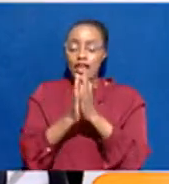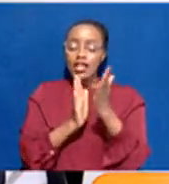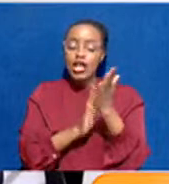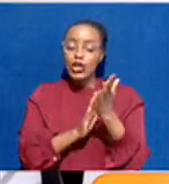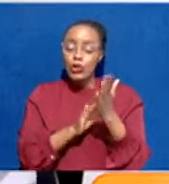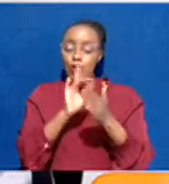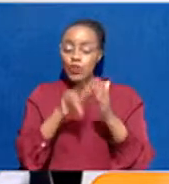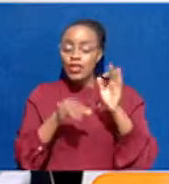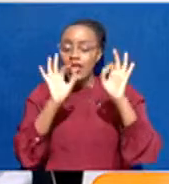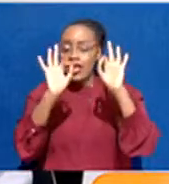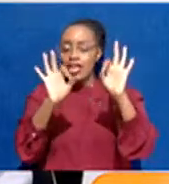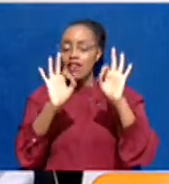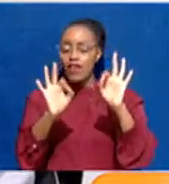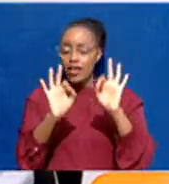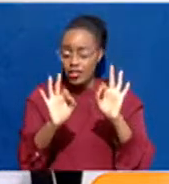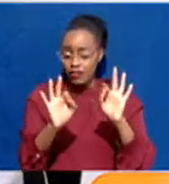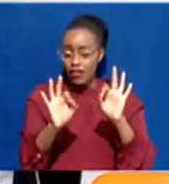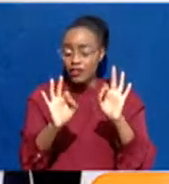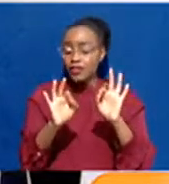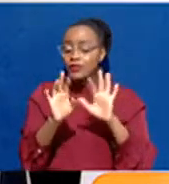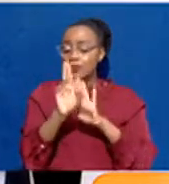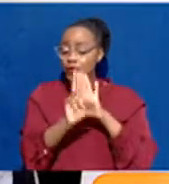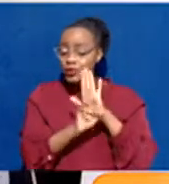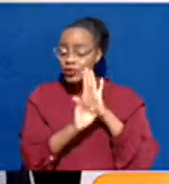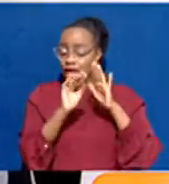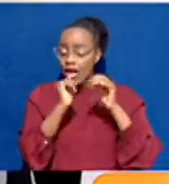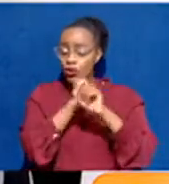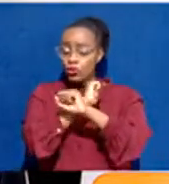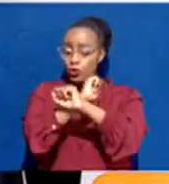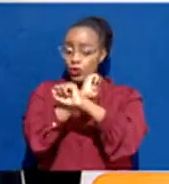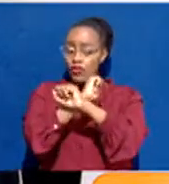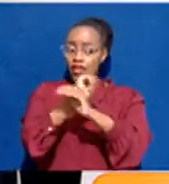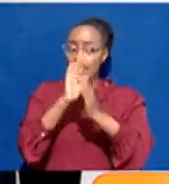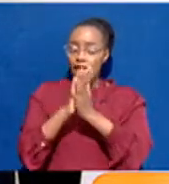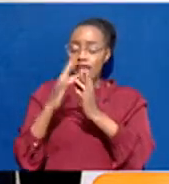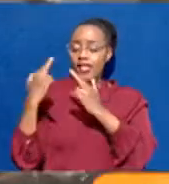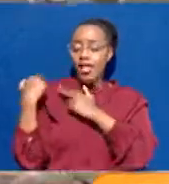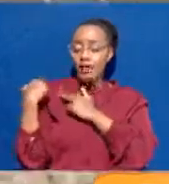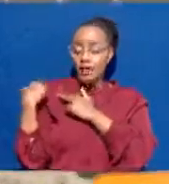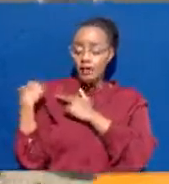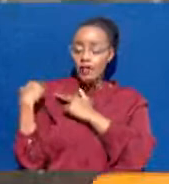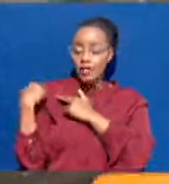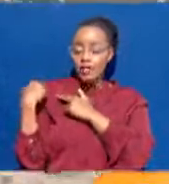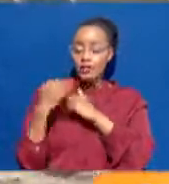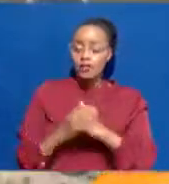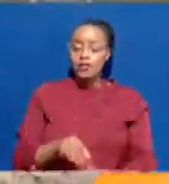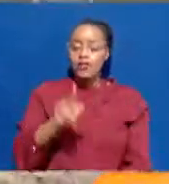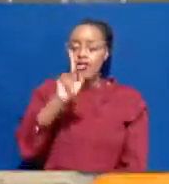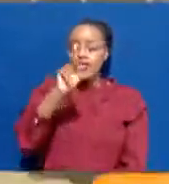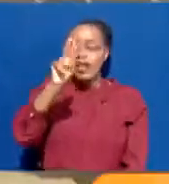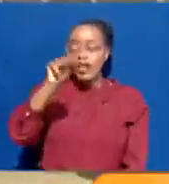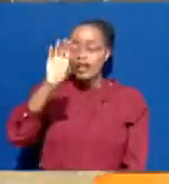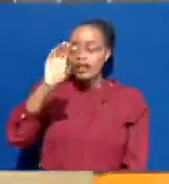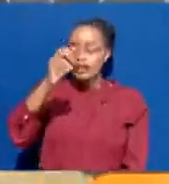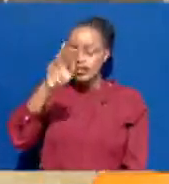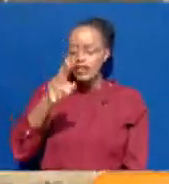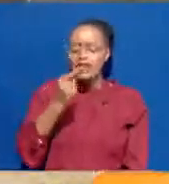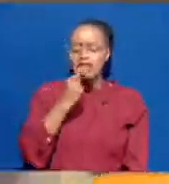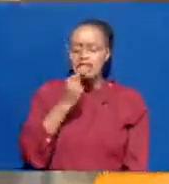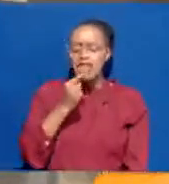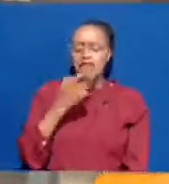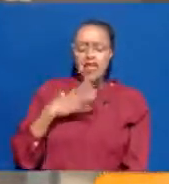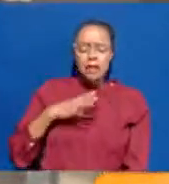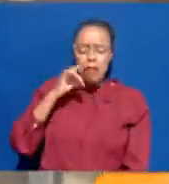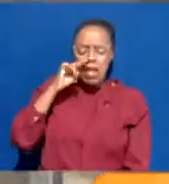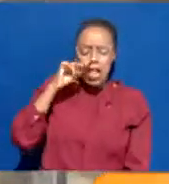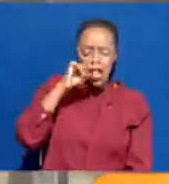recommend effective measures for prevention and accountability. KNCHR castigated the invasion of